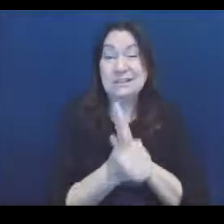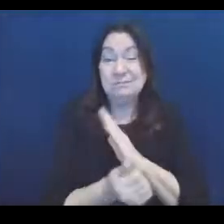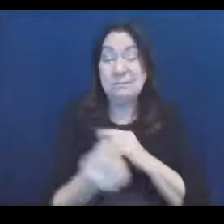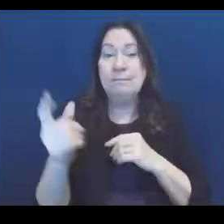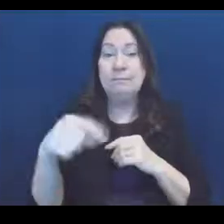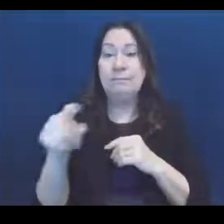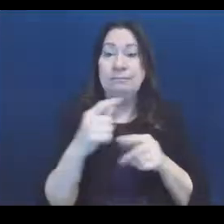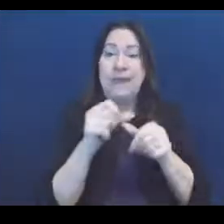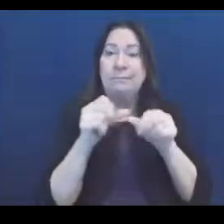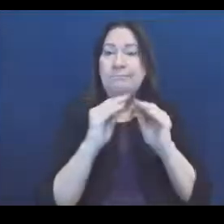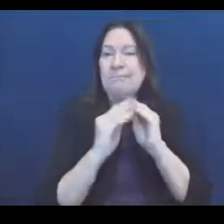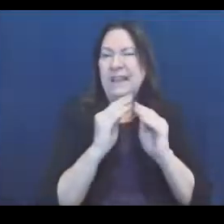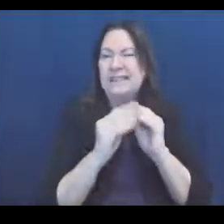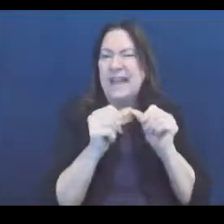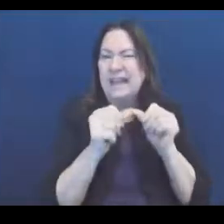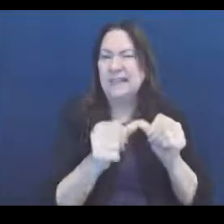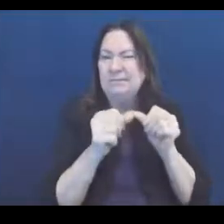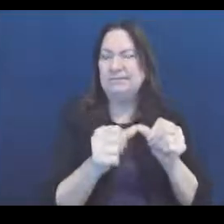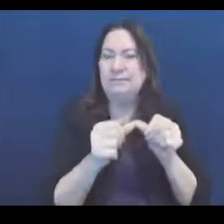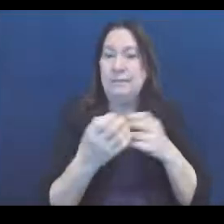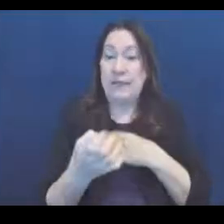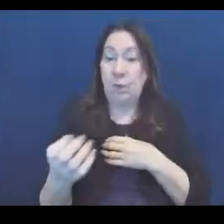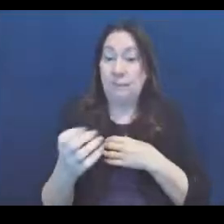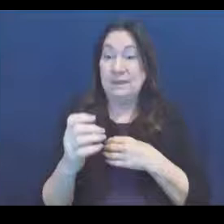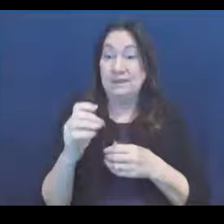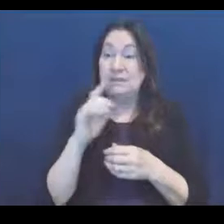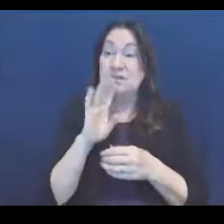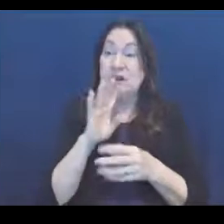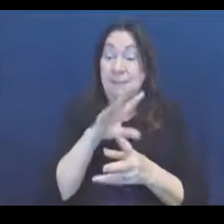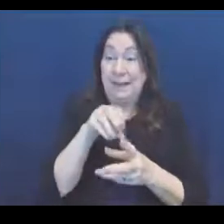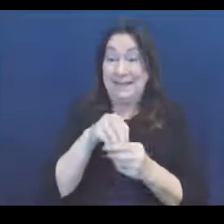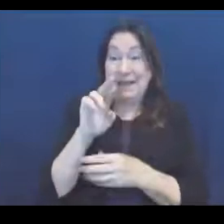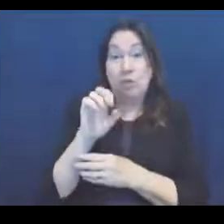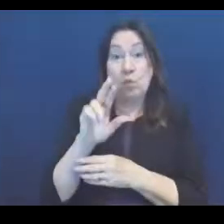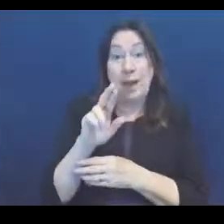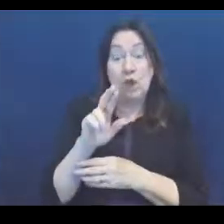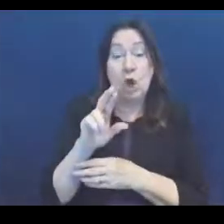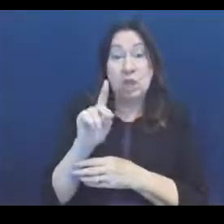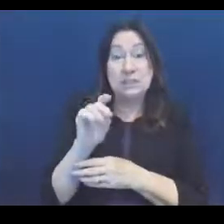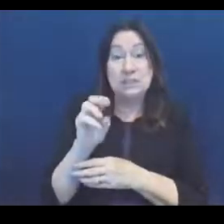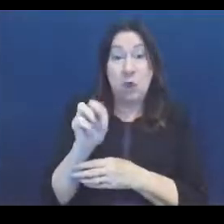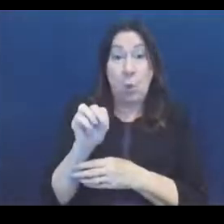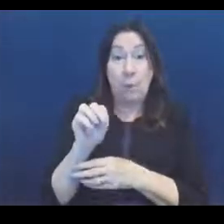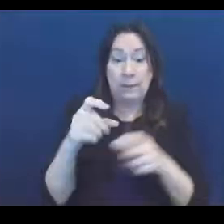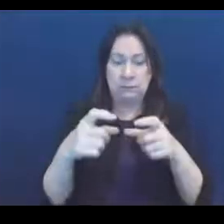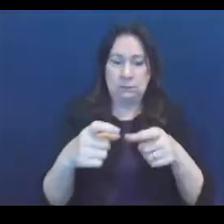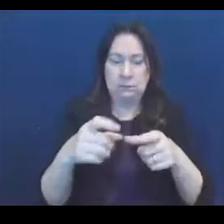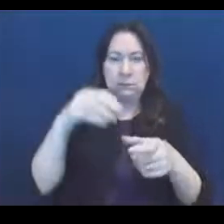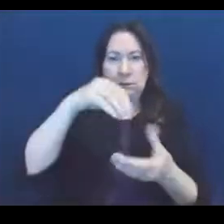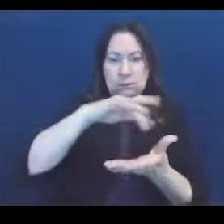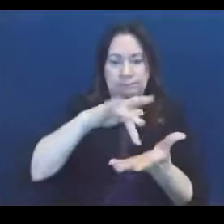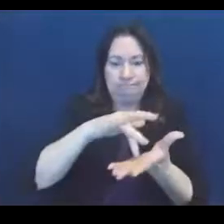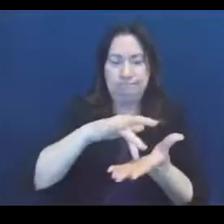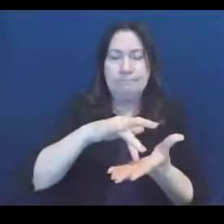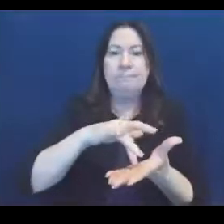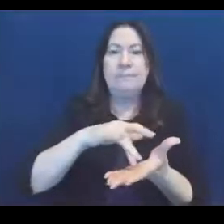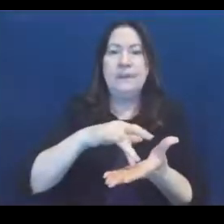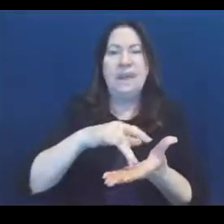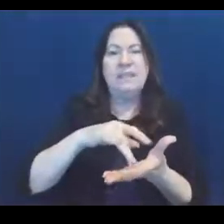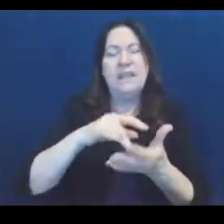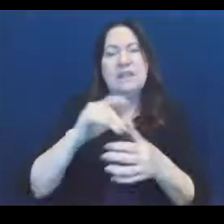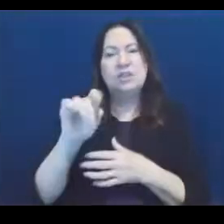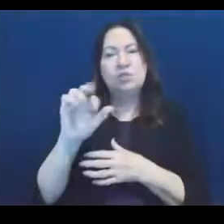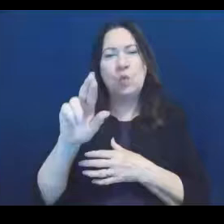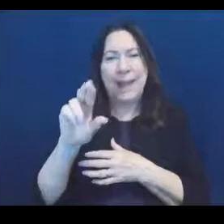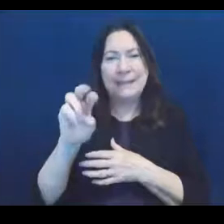maintain the equipment, they talk about inside the radar dome itself. So right there, in the path of the transmitter, there are